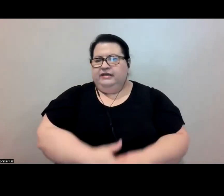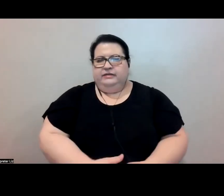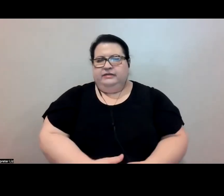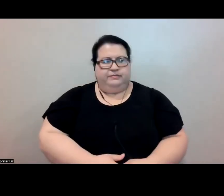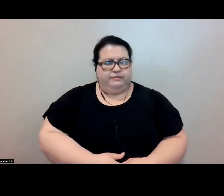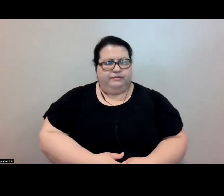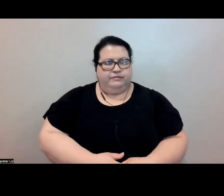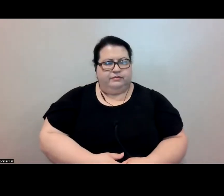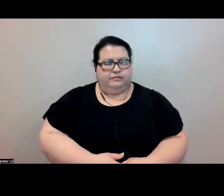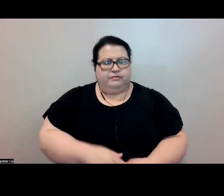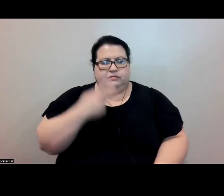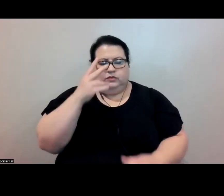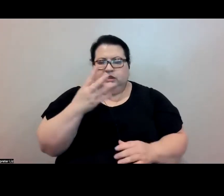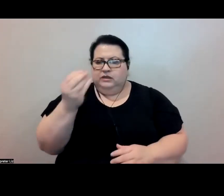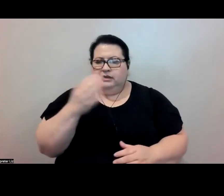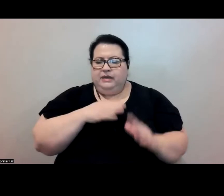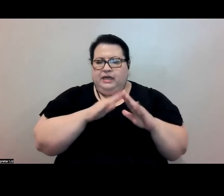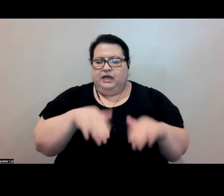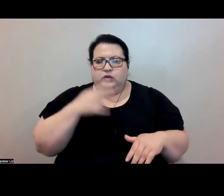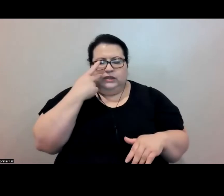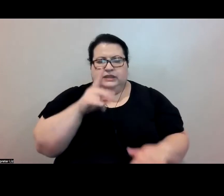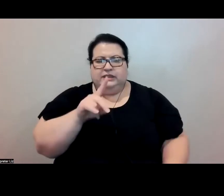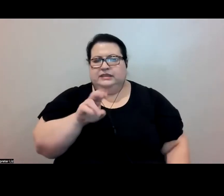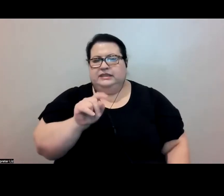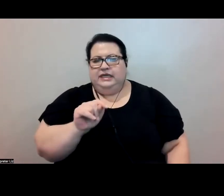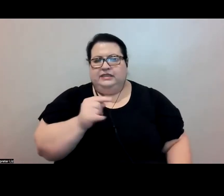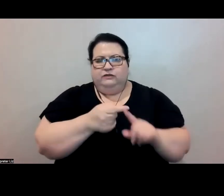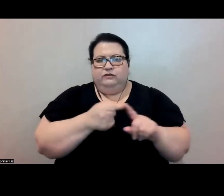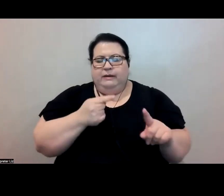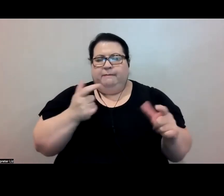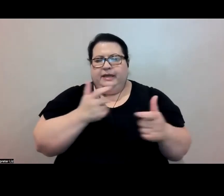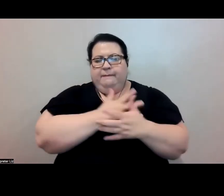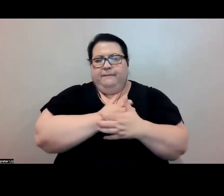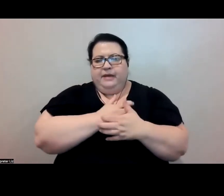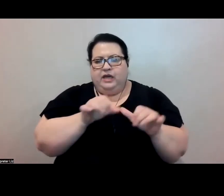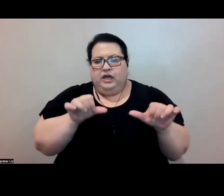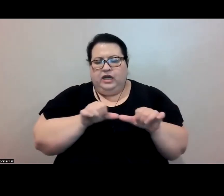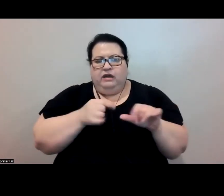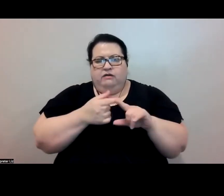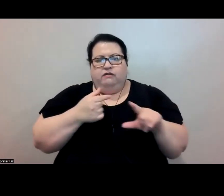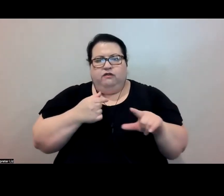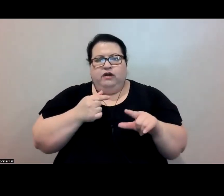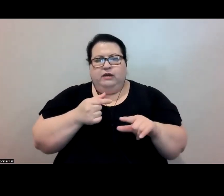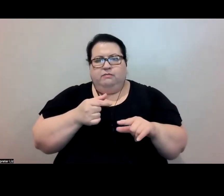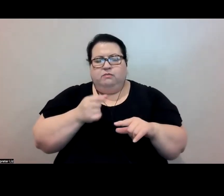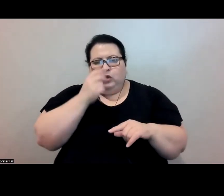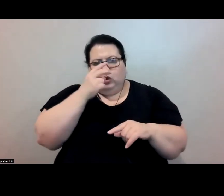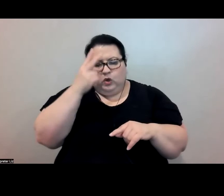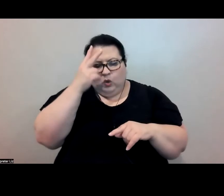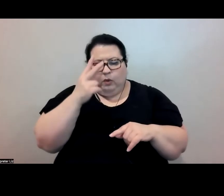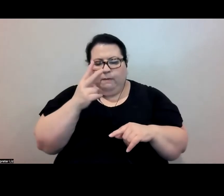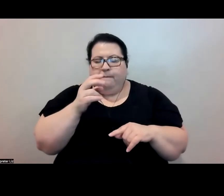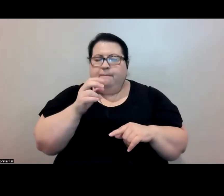And when I looked outside my home, you could see the dust coming from the Big Bear area. and from Goat Mountain, which is to the east of